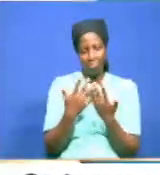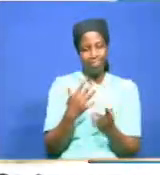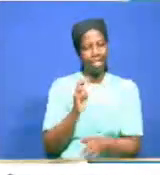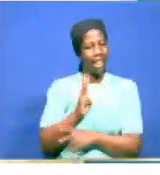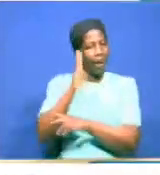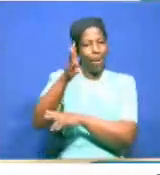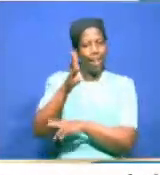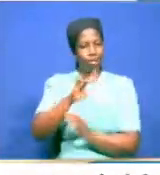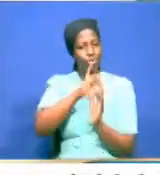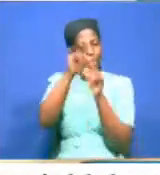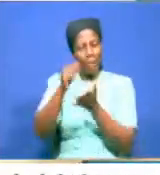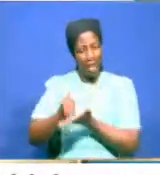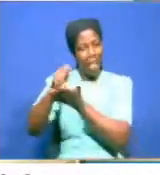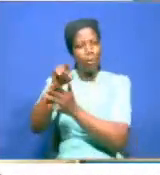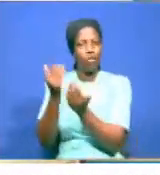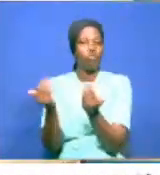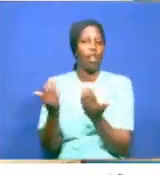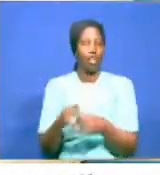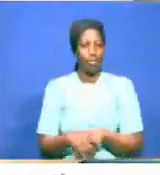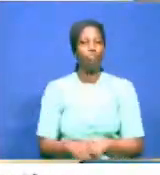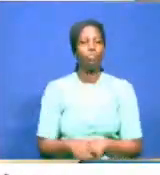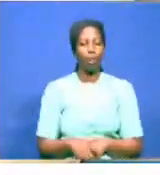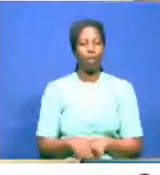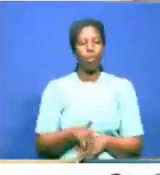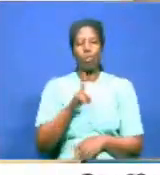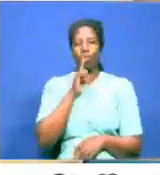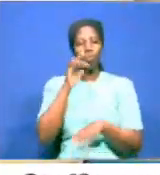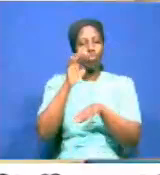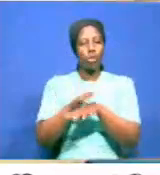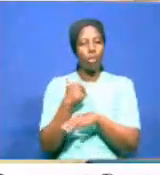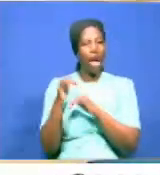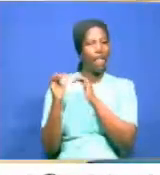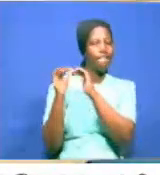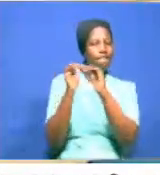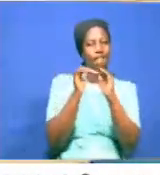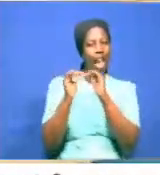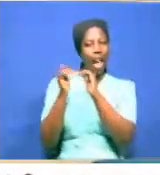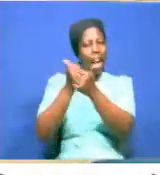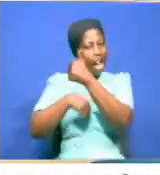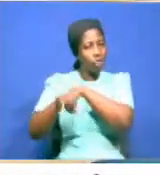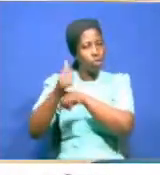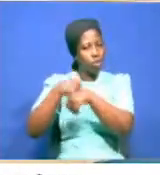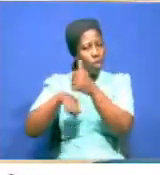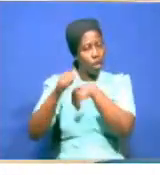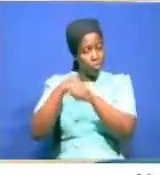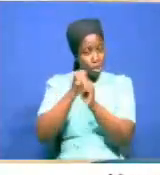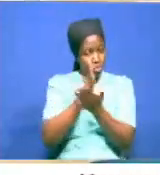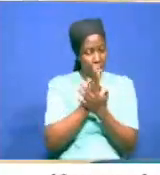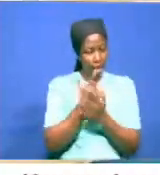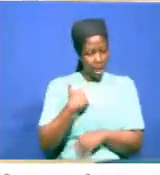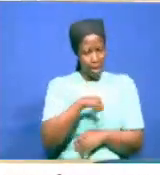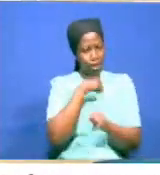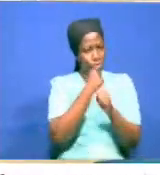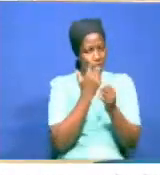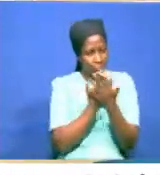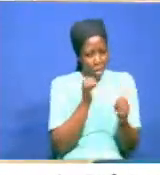help these children. Mm-hmm. So there's need to have a fair play mm-hmm. in terms of ensuring that we are doing something that